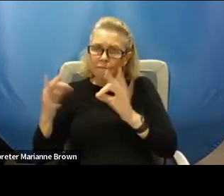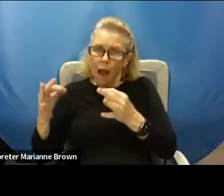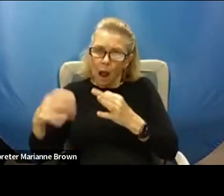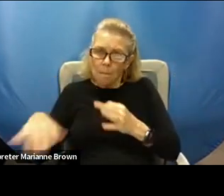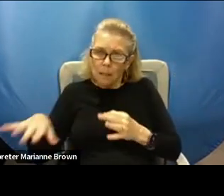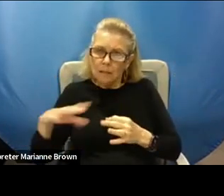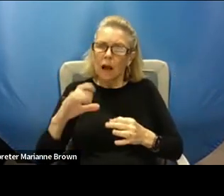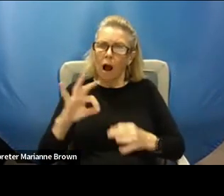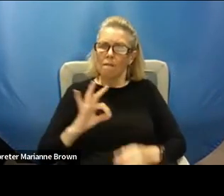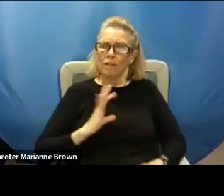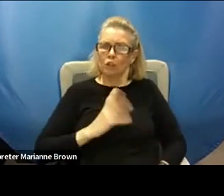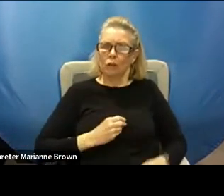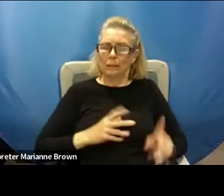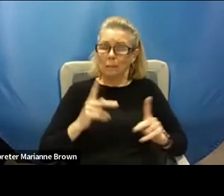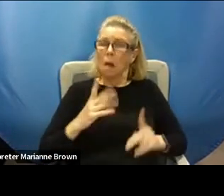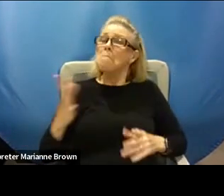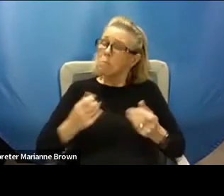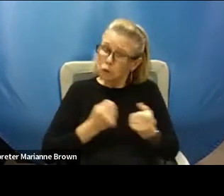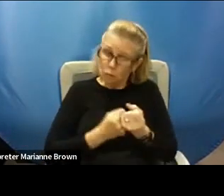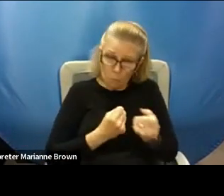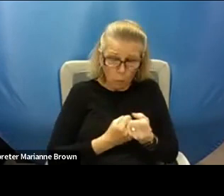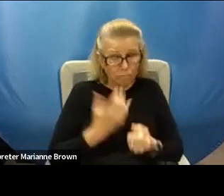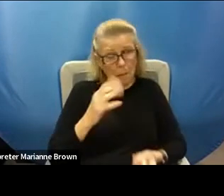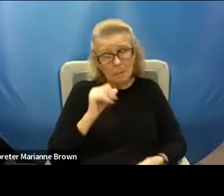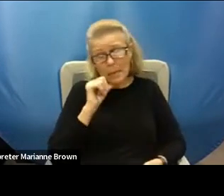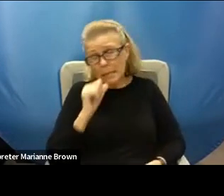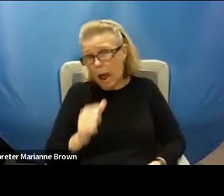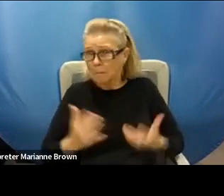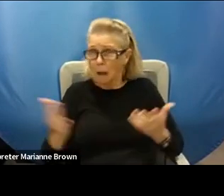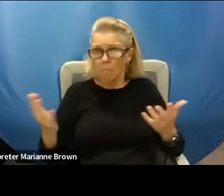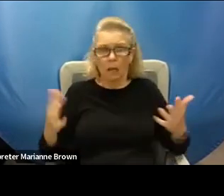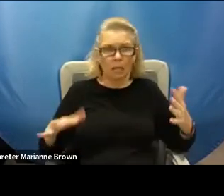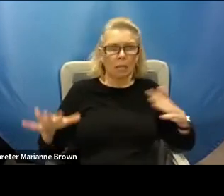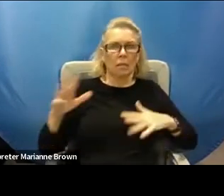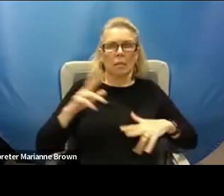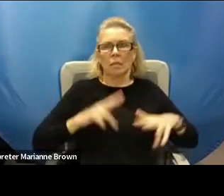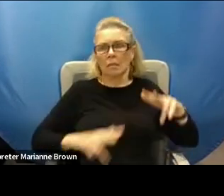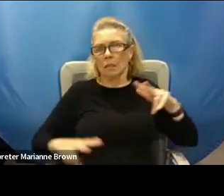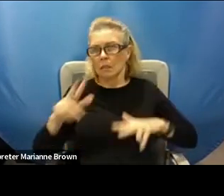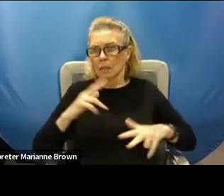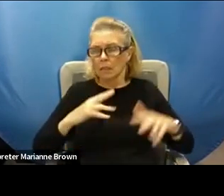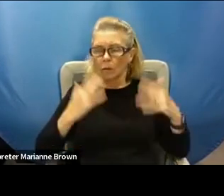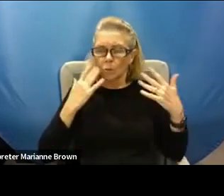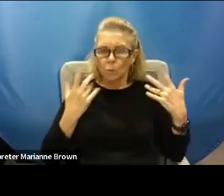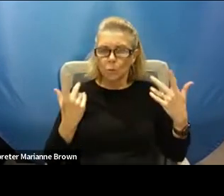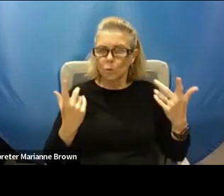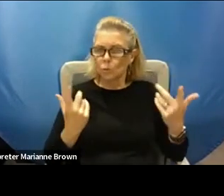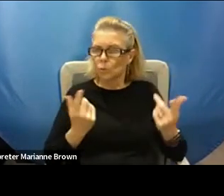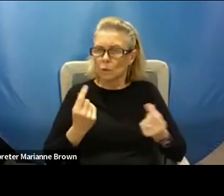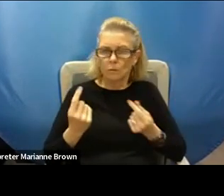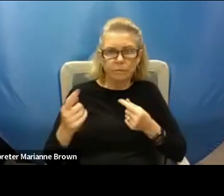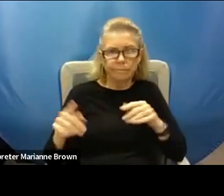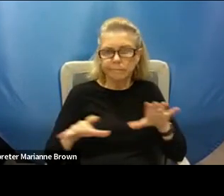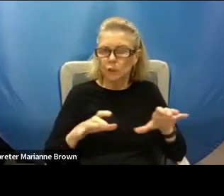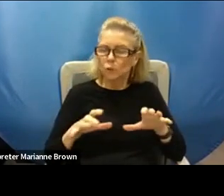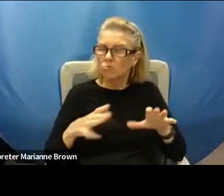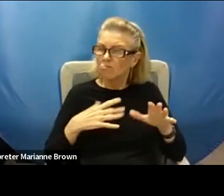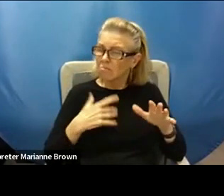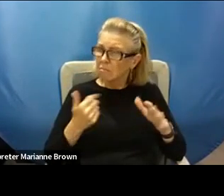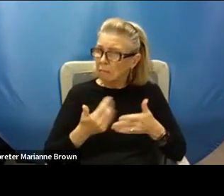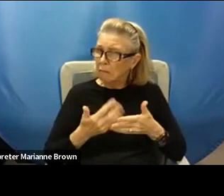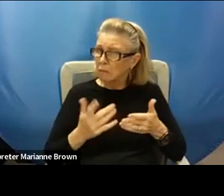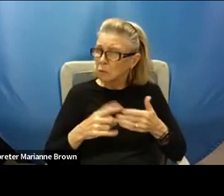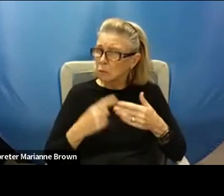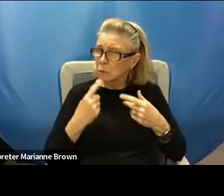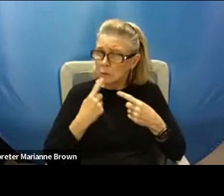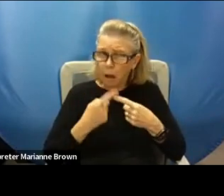of the trans people who may be supportive, maybe not, maybe they don't know what they're doing. So do you have anything to tell